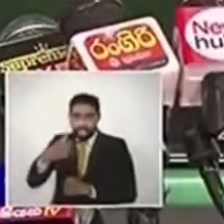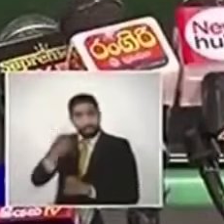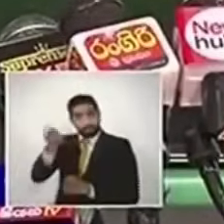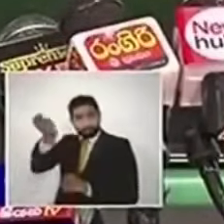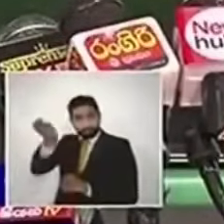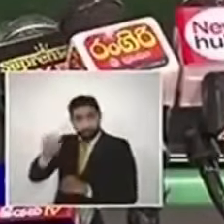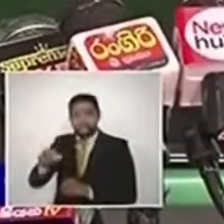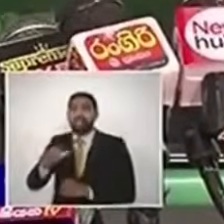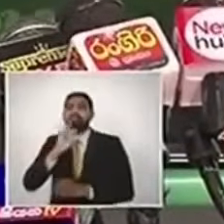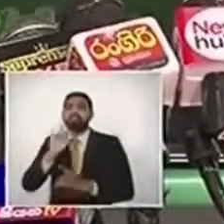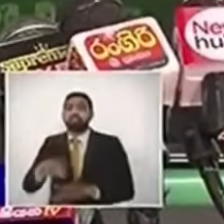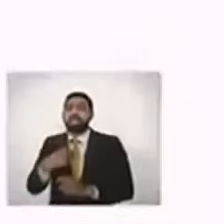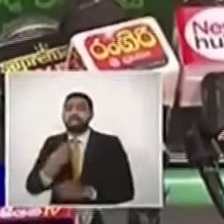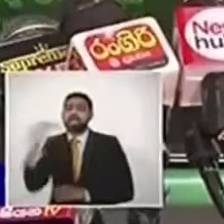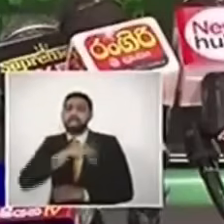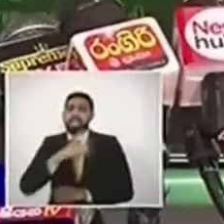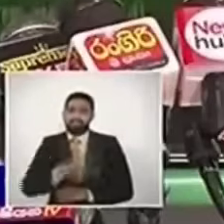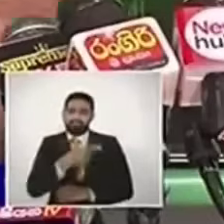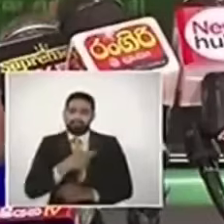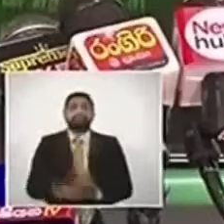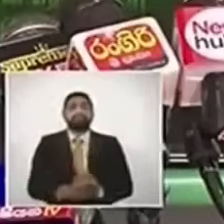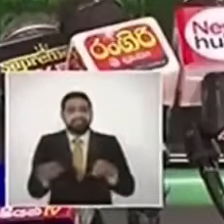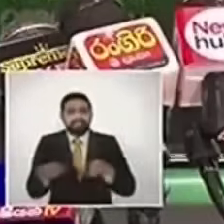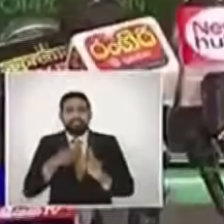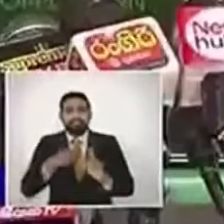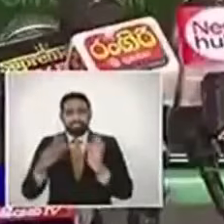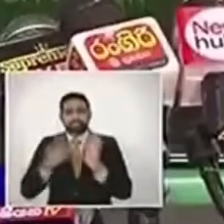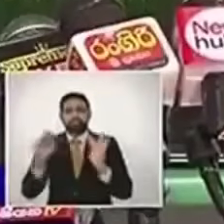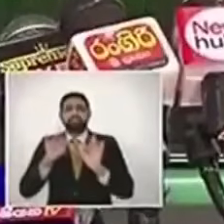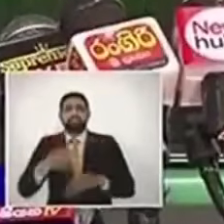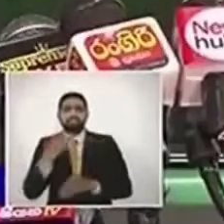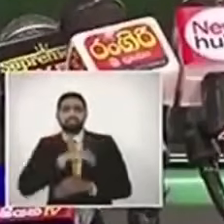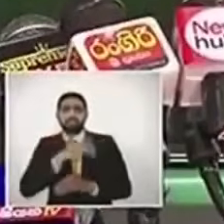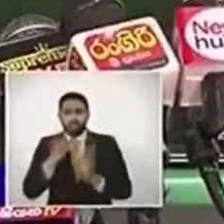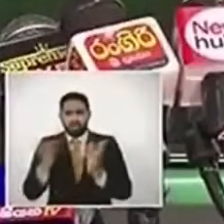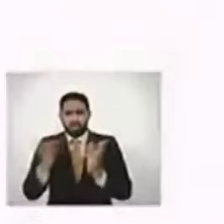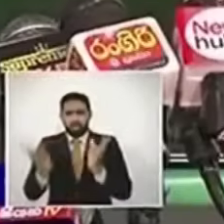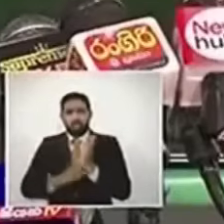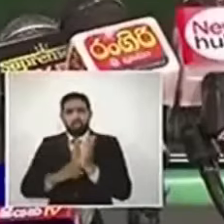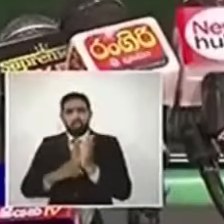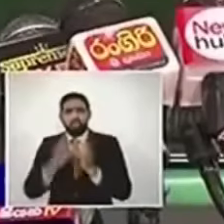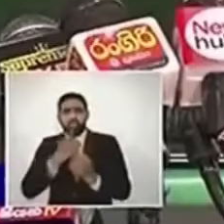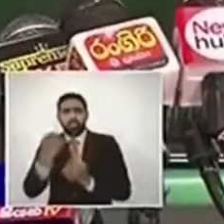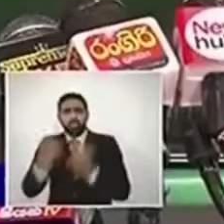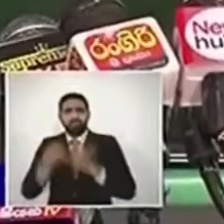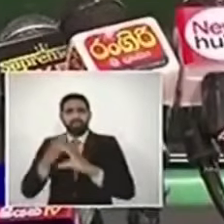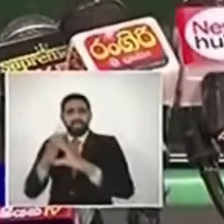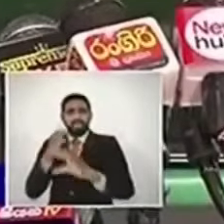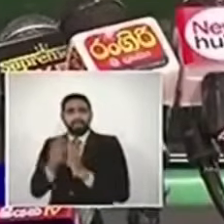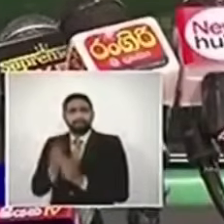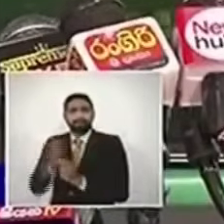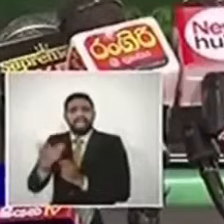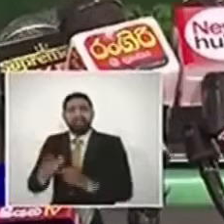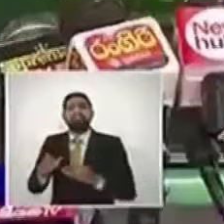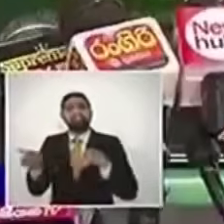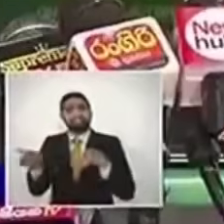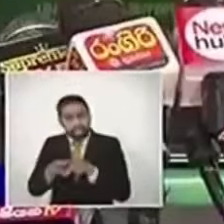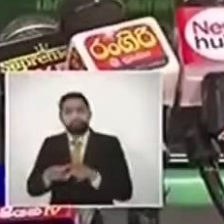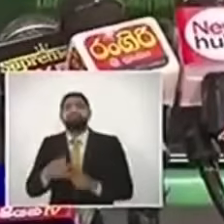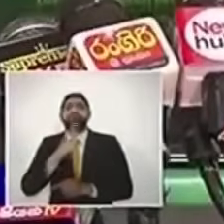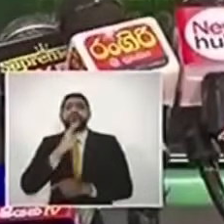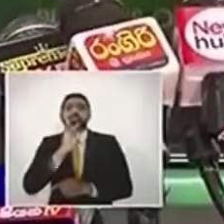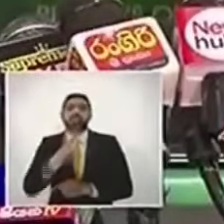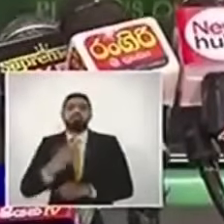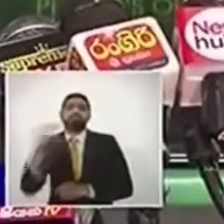commission. The commissions are paid even for lorries, let alone ships. You can select who or which group gets the commission. This is